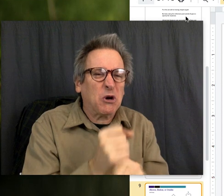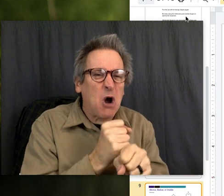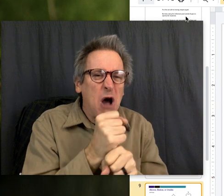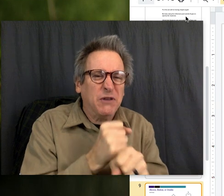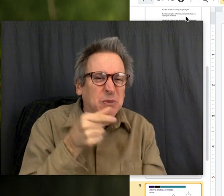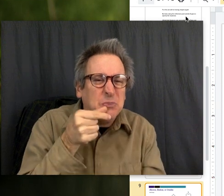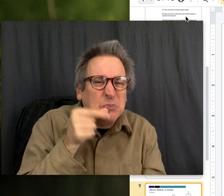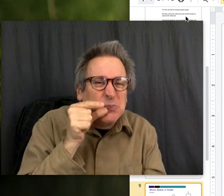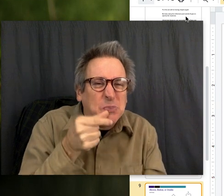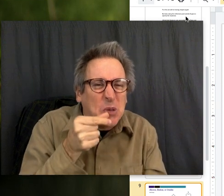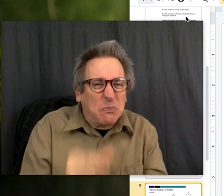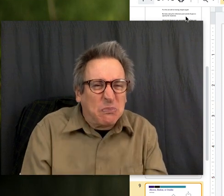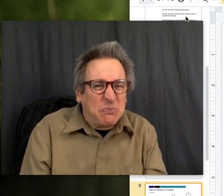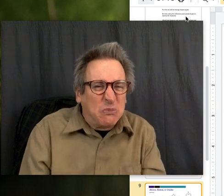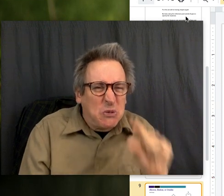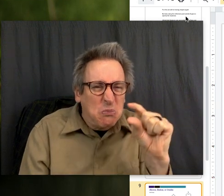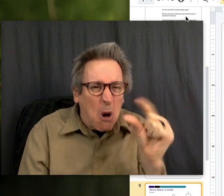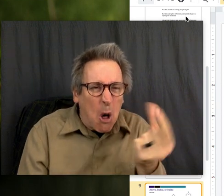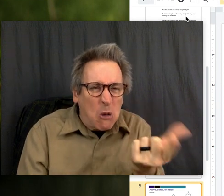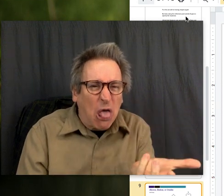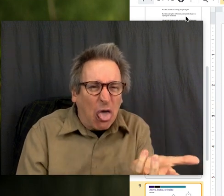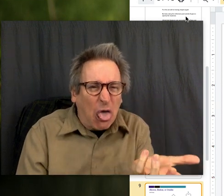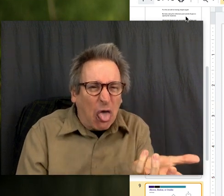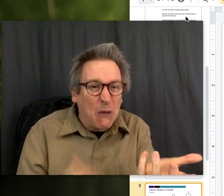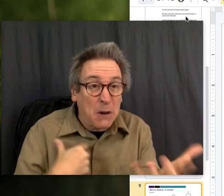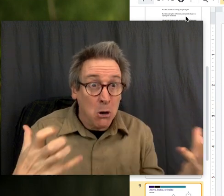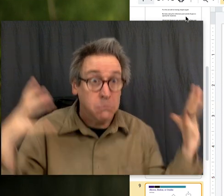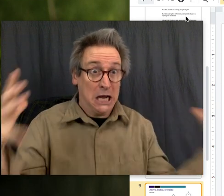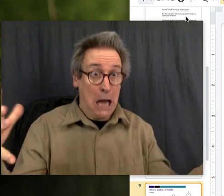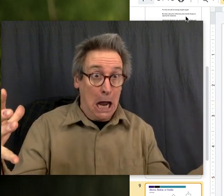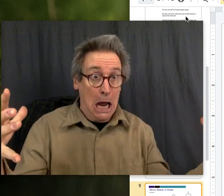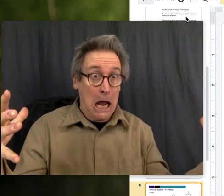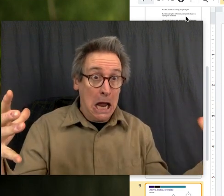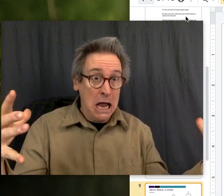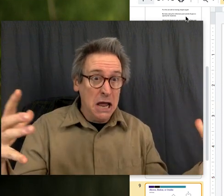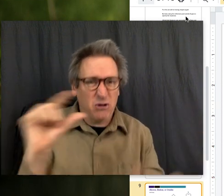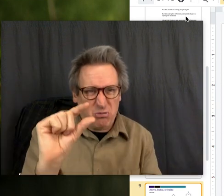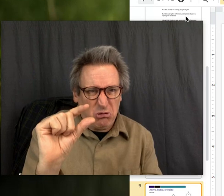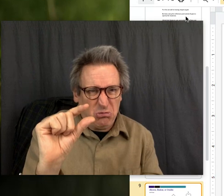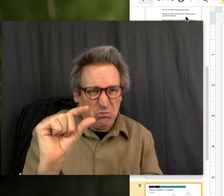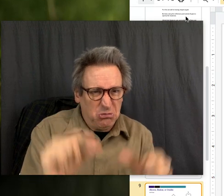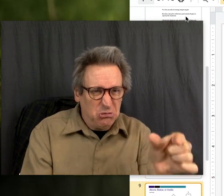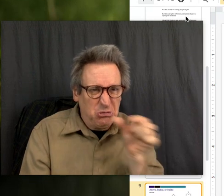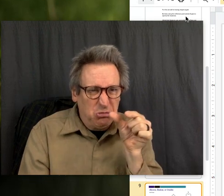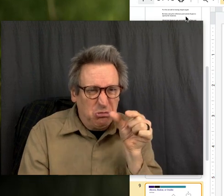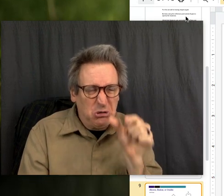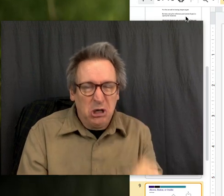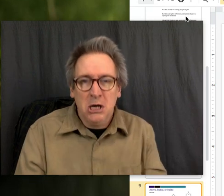ordered a coffee, and small, wonder bigger.